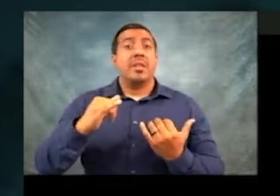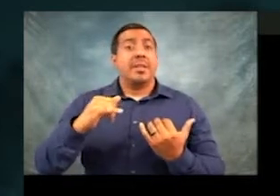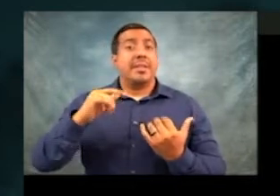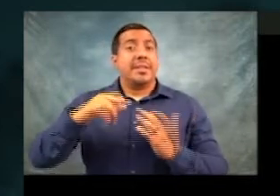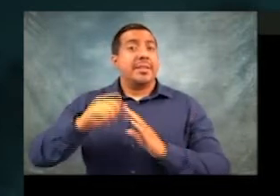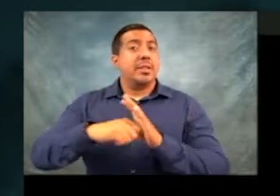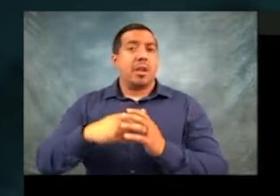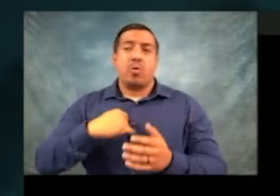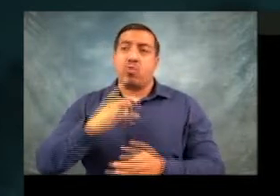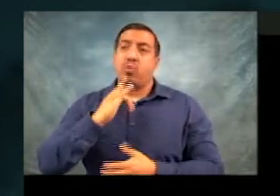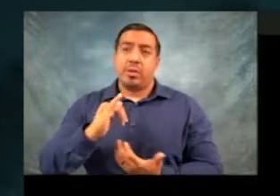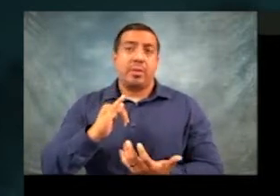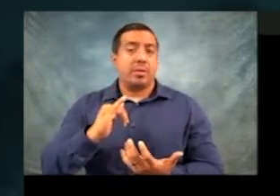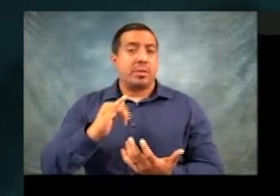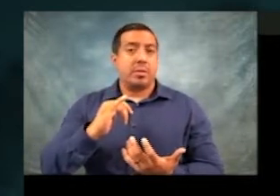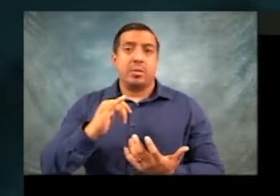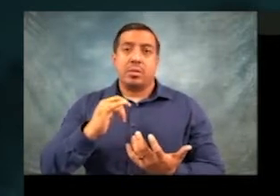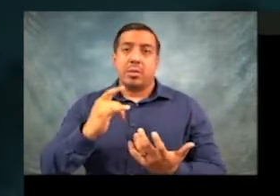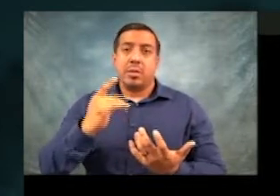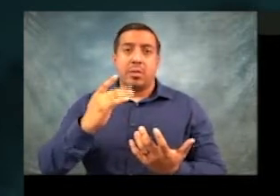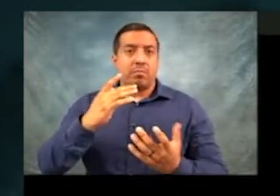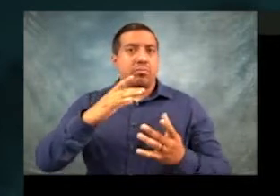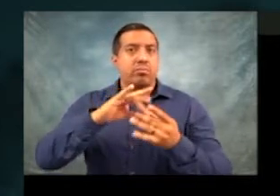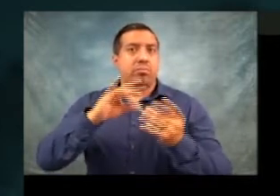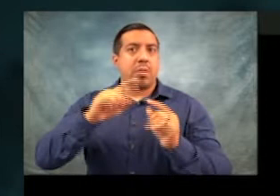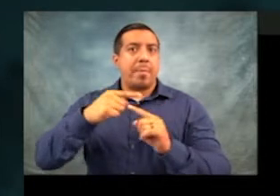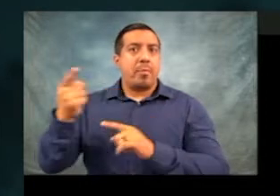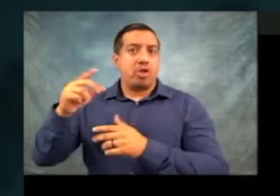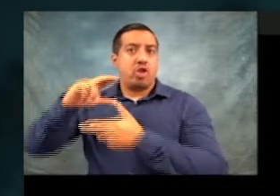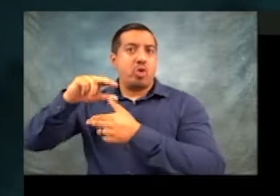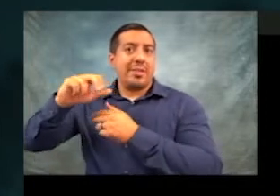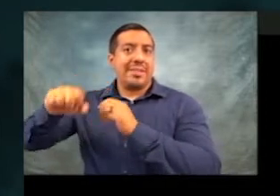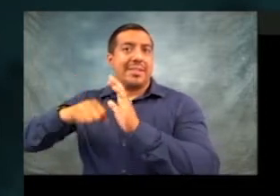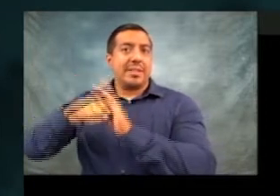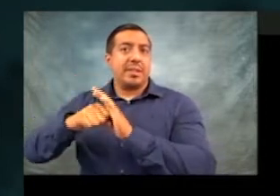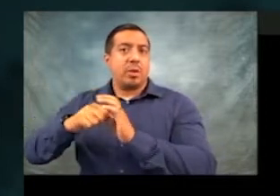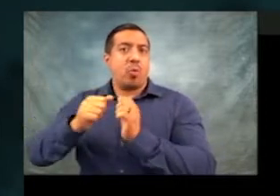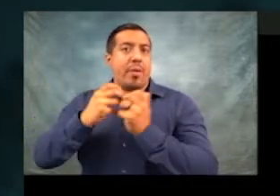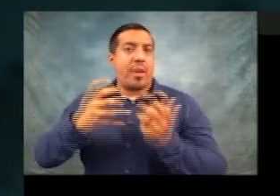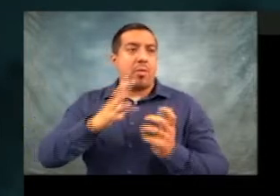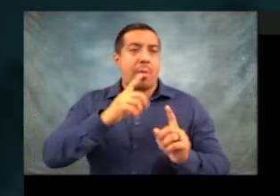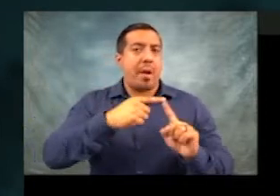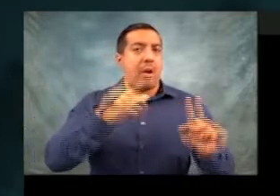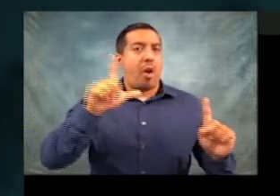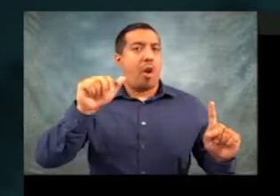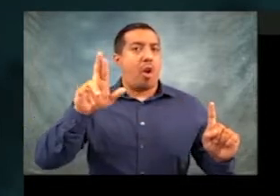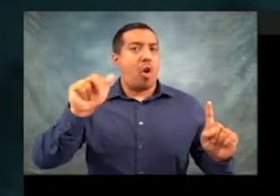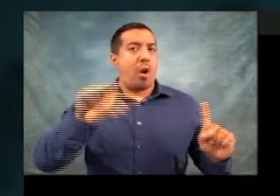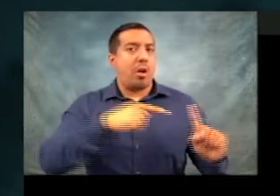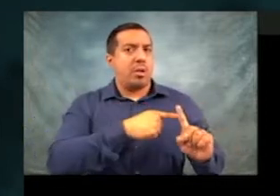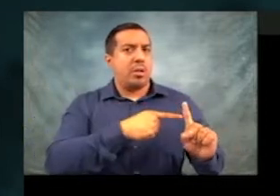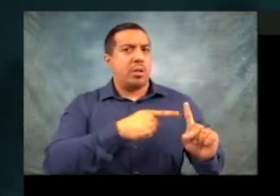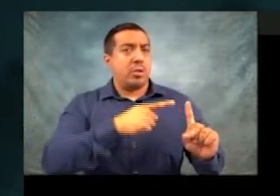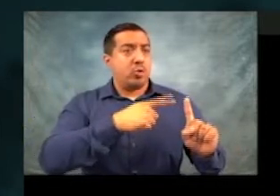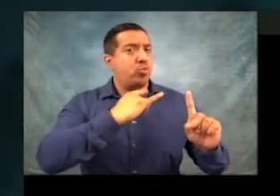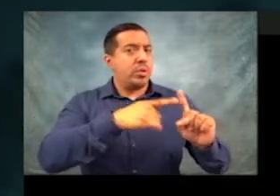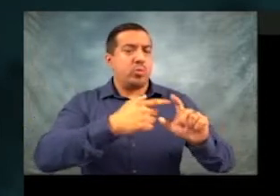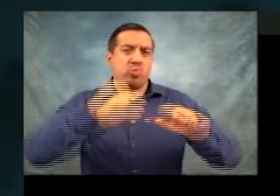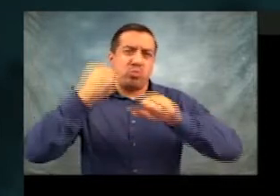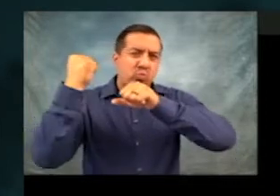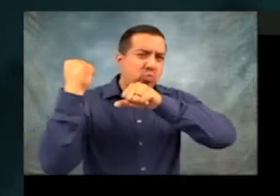negligent in any sort of discussion of the hurricane season without talking about Laura. Laura was not only the